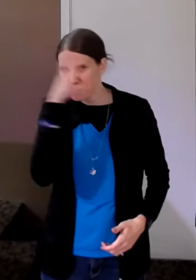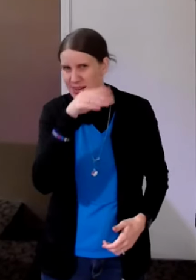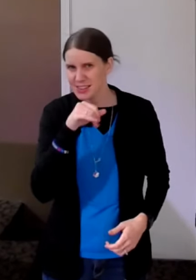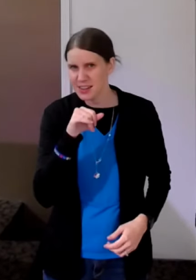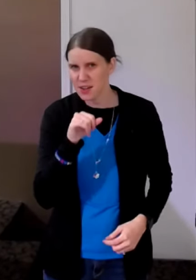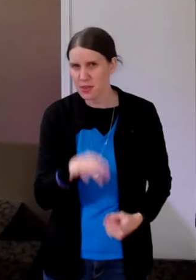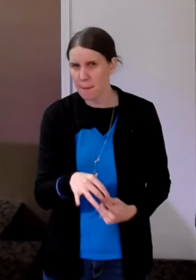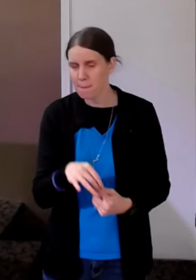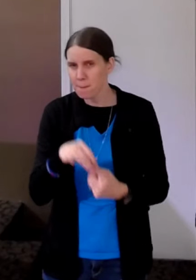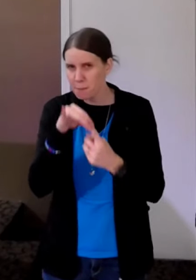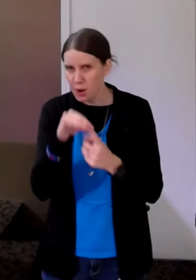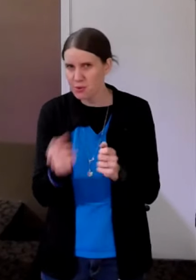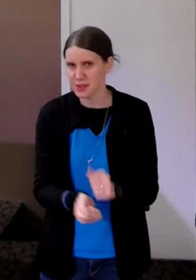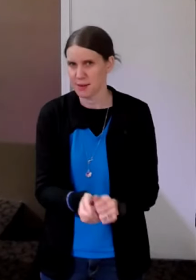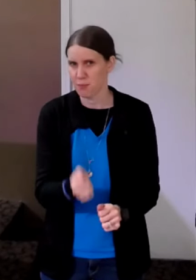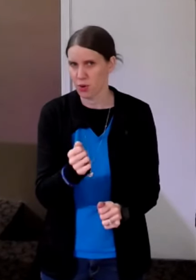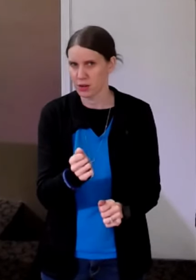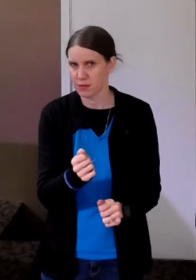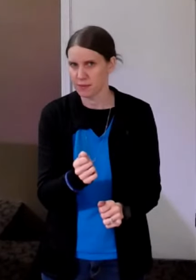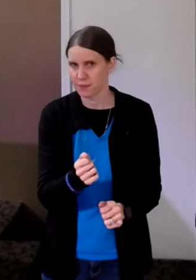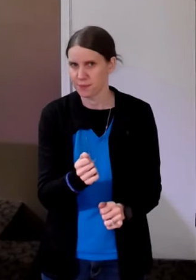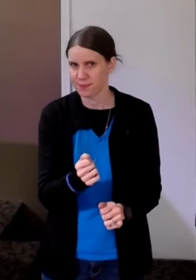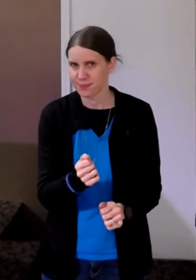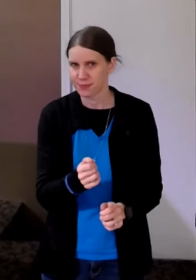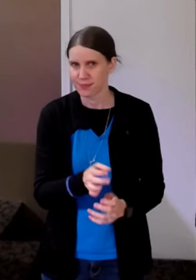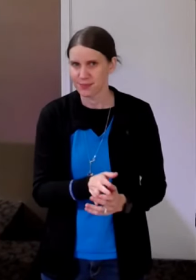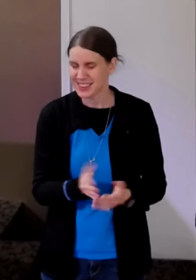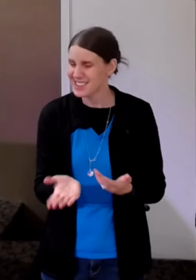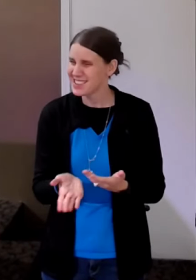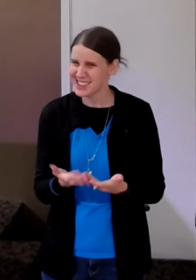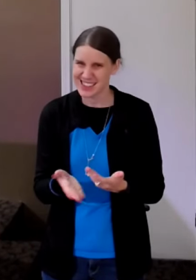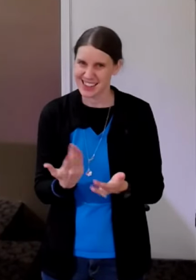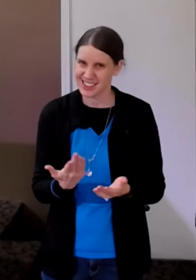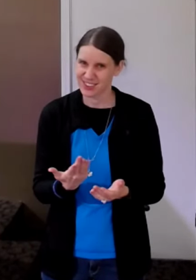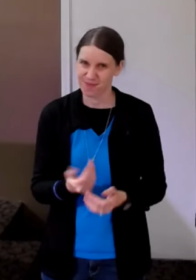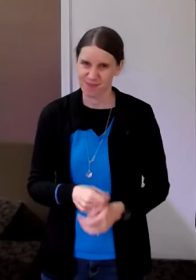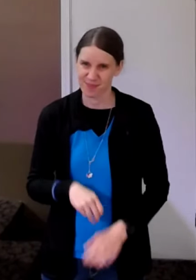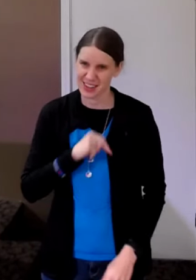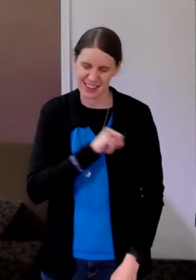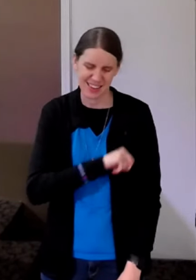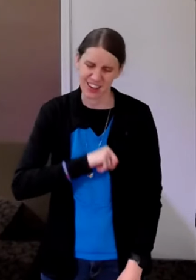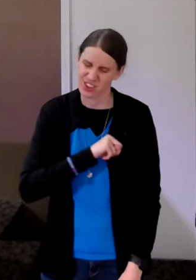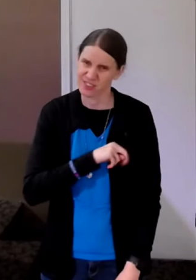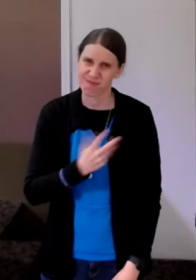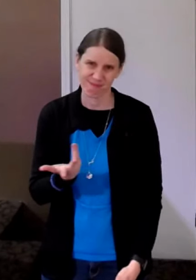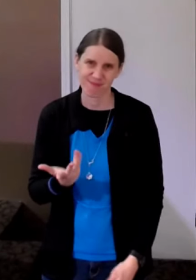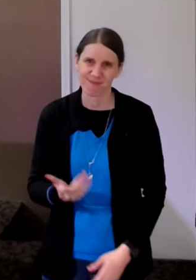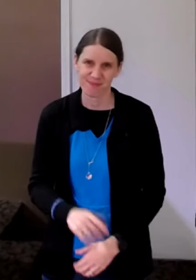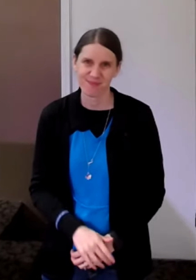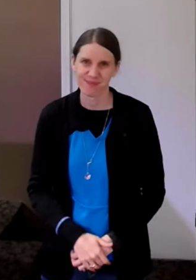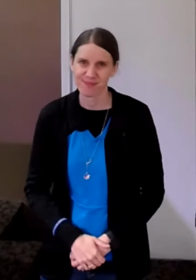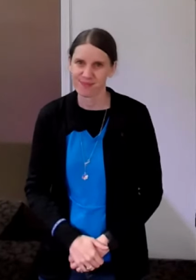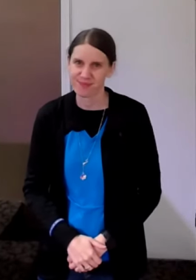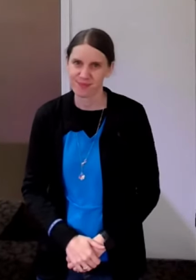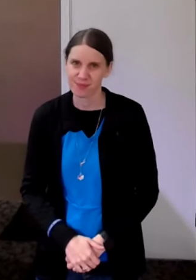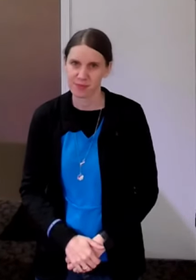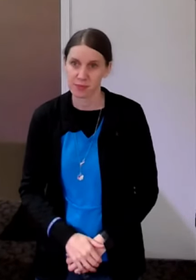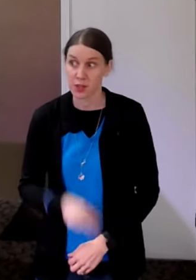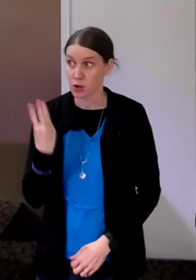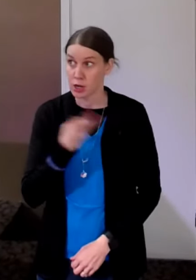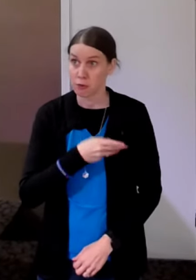is most important. That's very easy to do. It's part of our human nature. When what we all